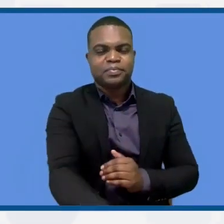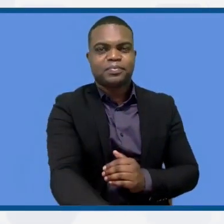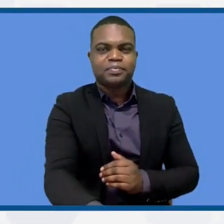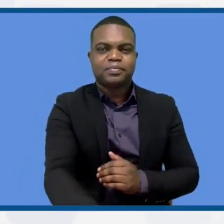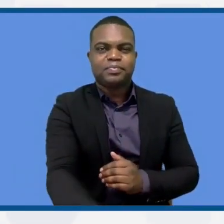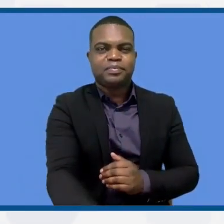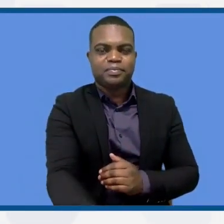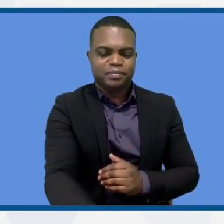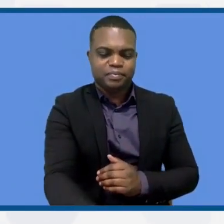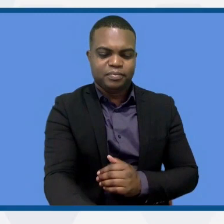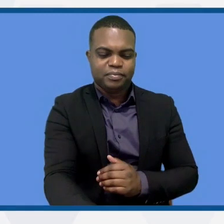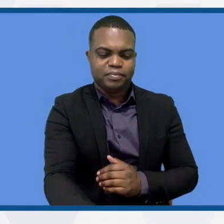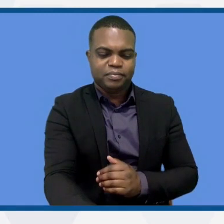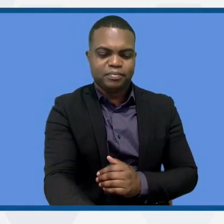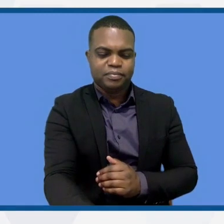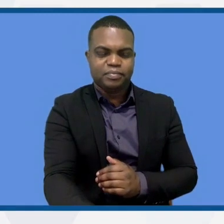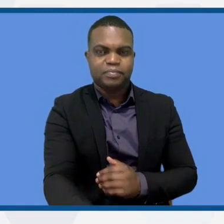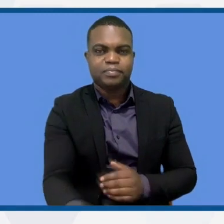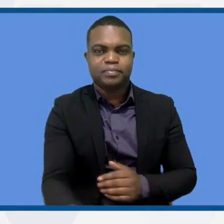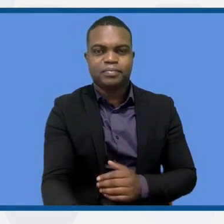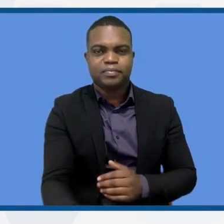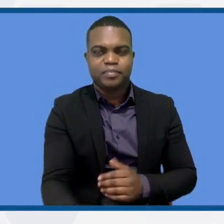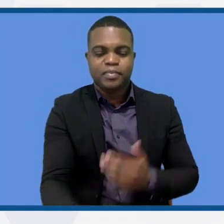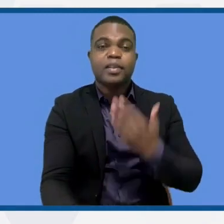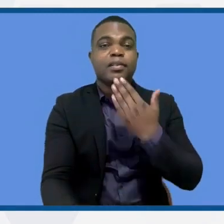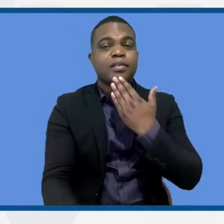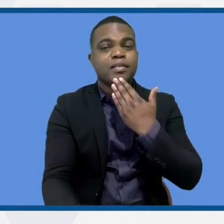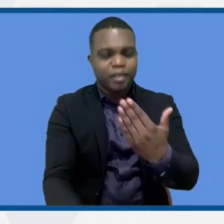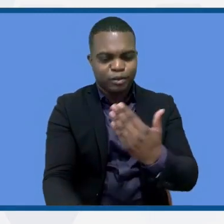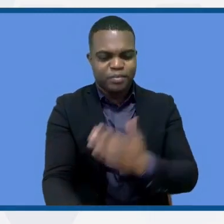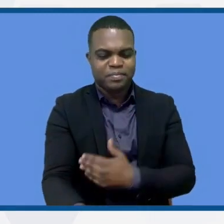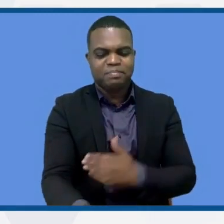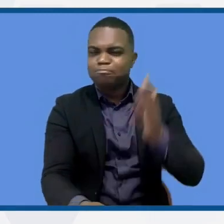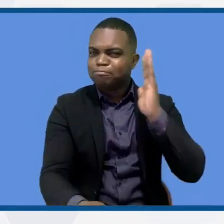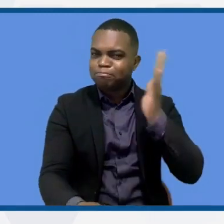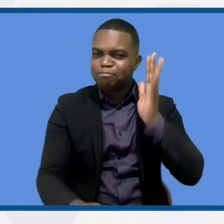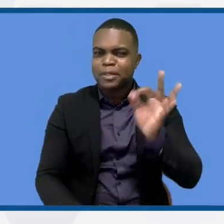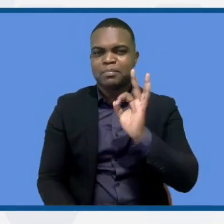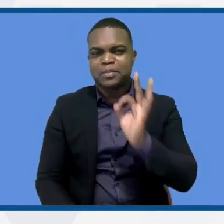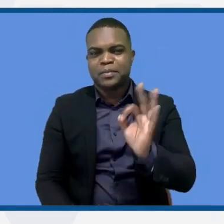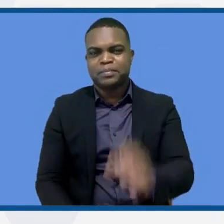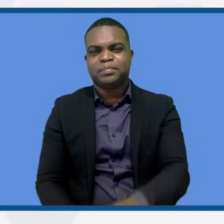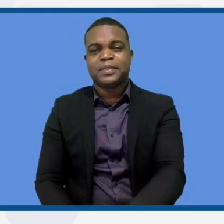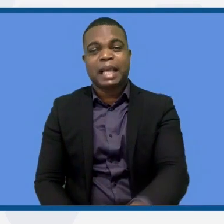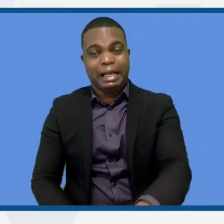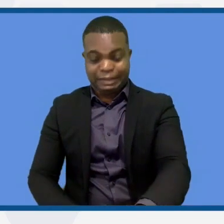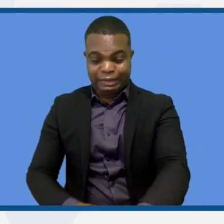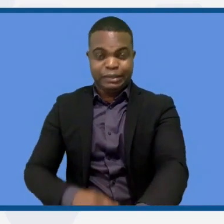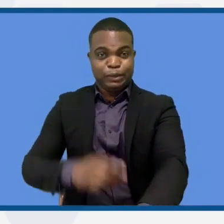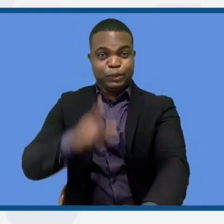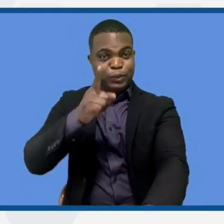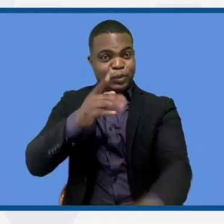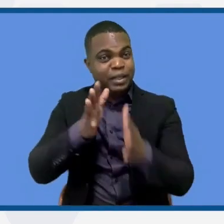messages of this presentation, but maybe I wanted to share with you that this type of work summarize something that's important, which